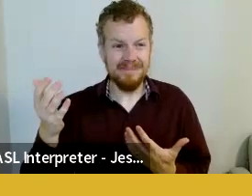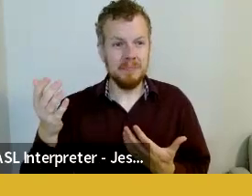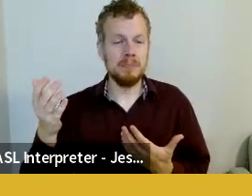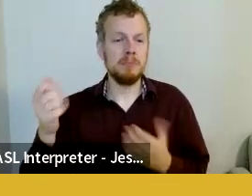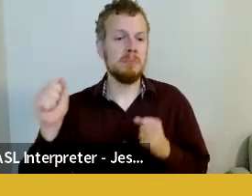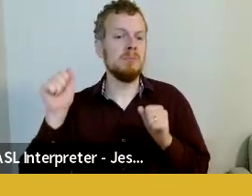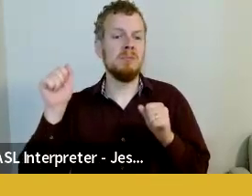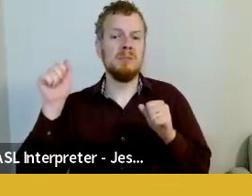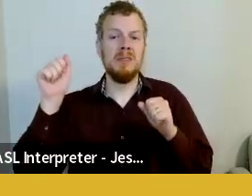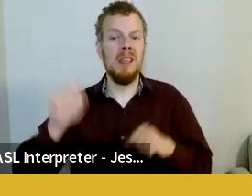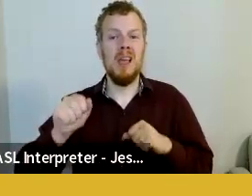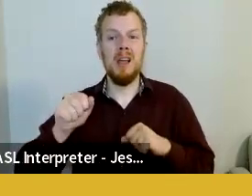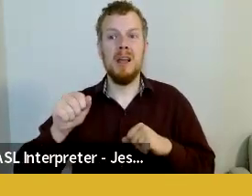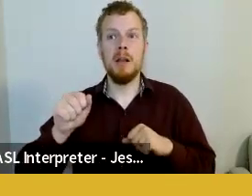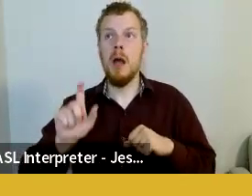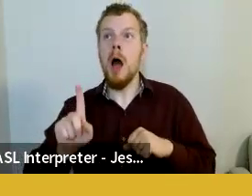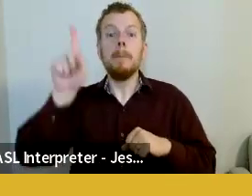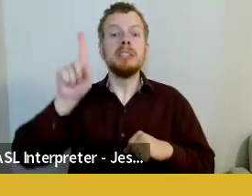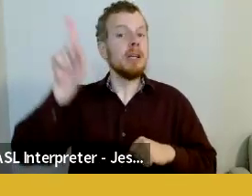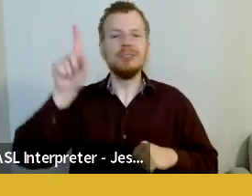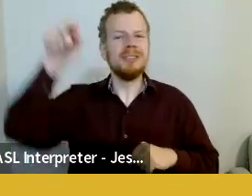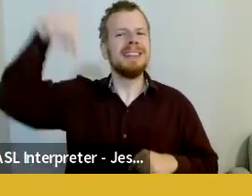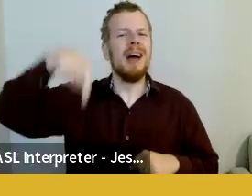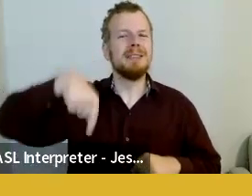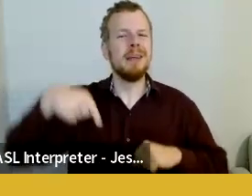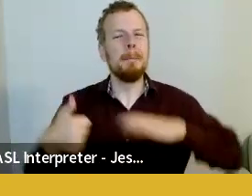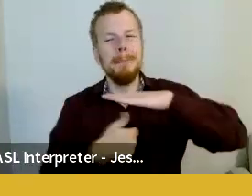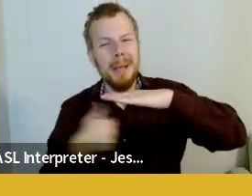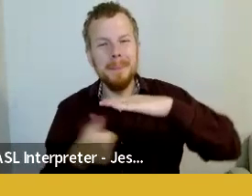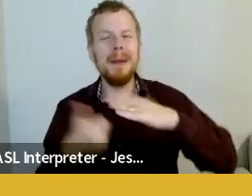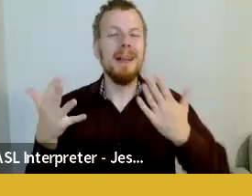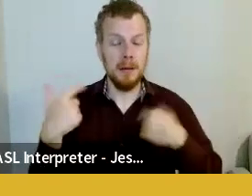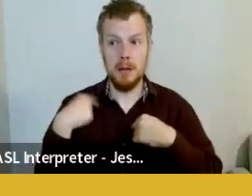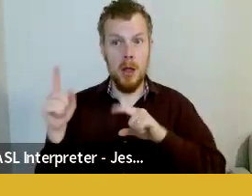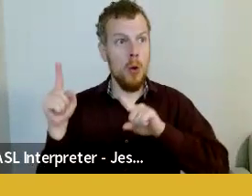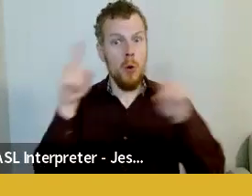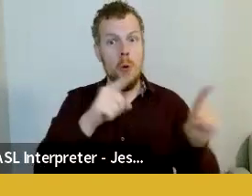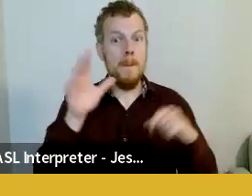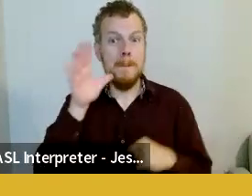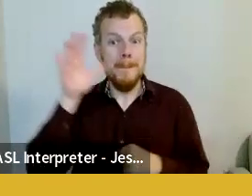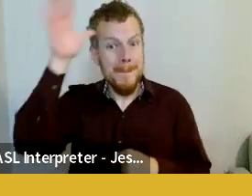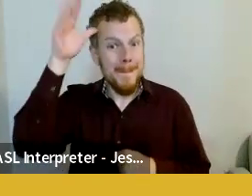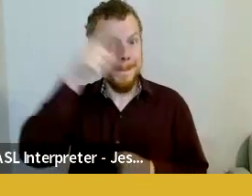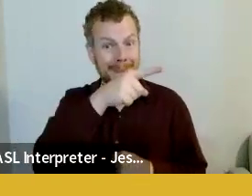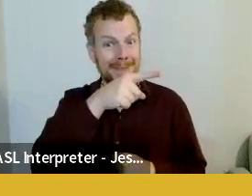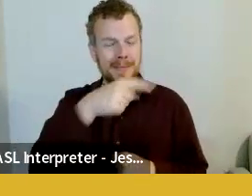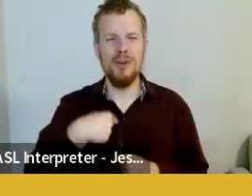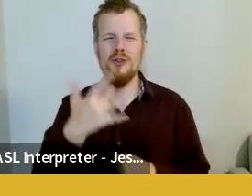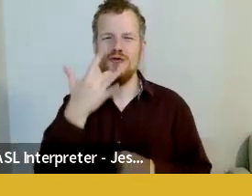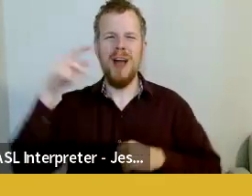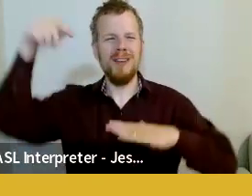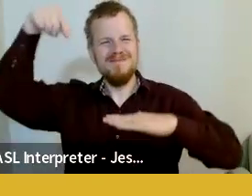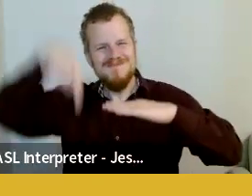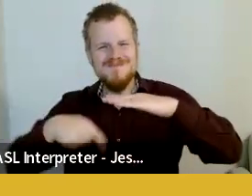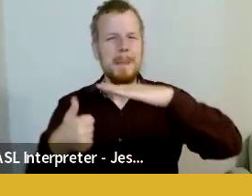time in the lower areas of our homes. I know for me, when I visit my parents' homes, I spend a lot of time in the basement